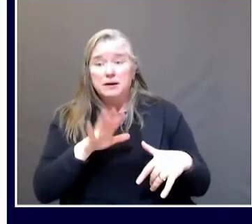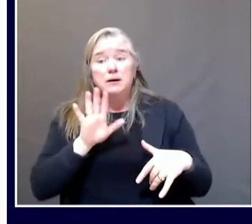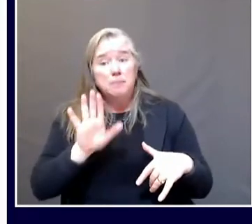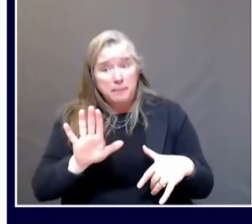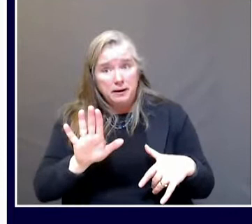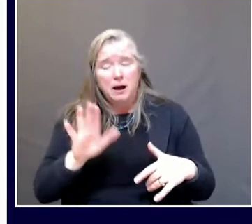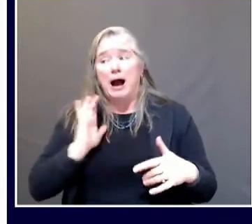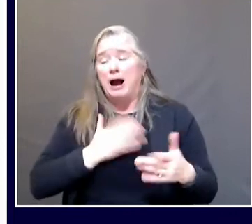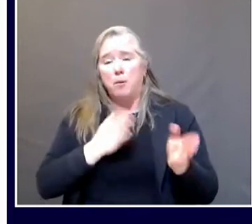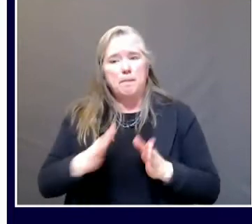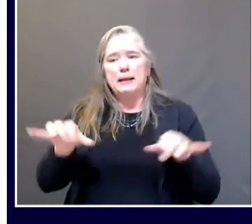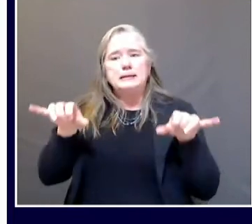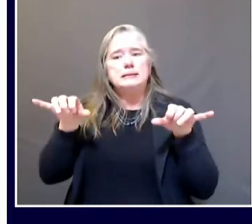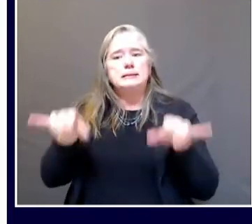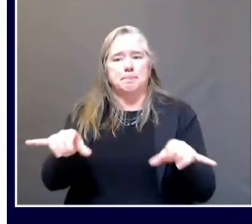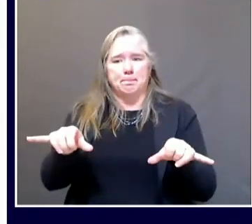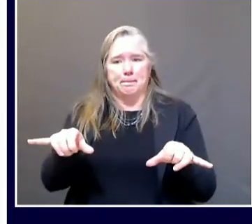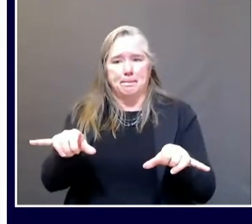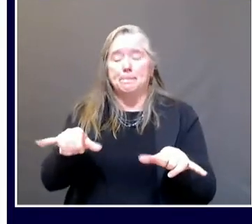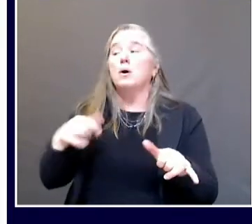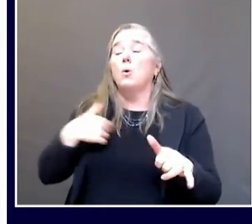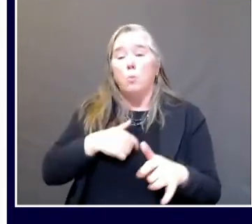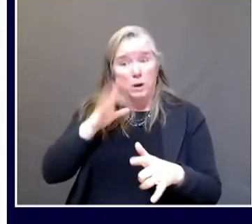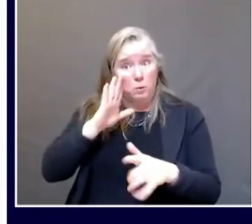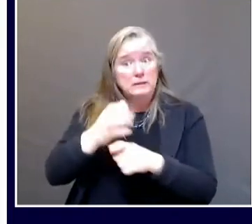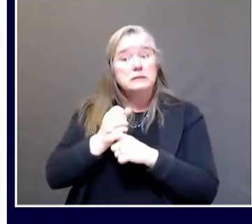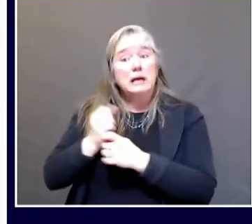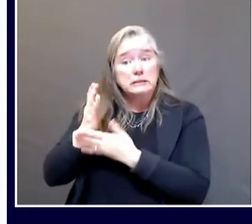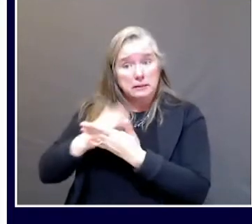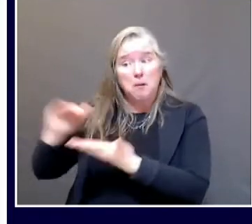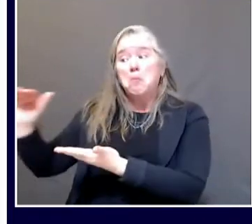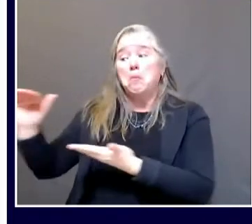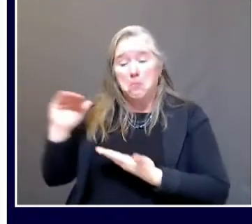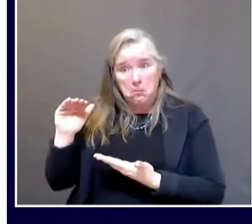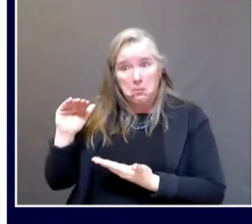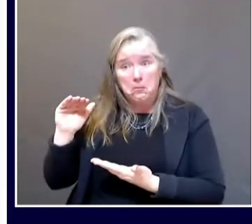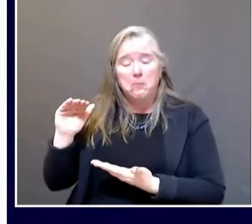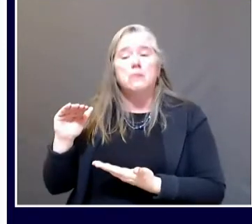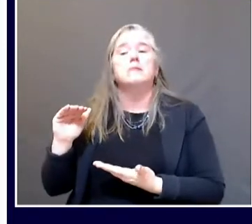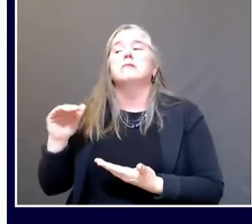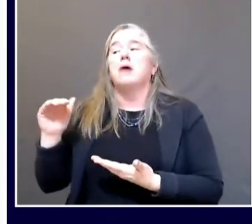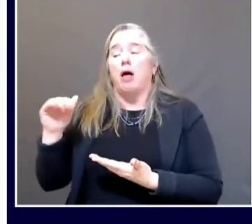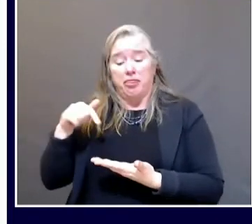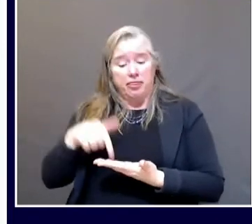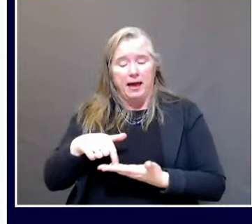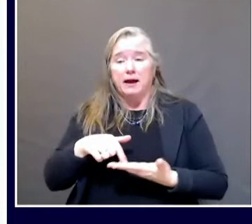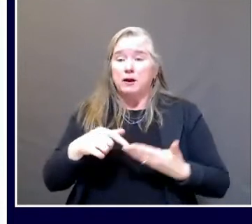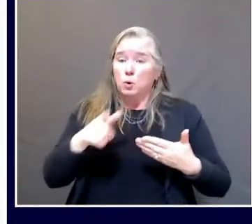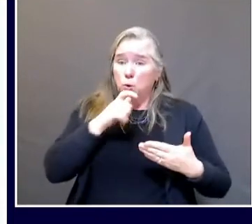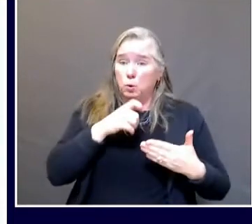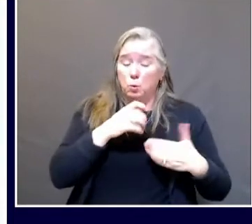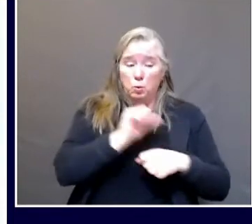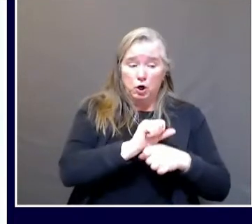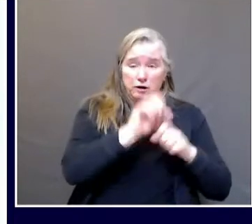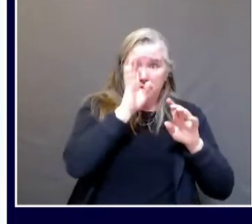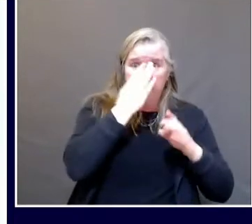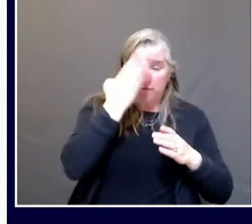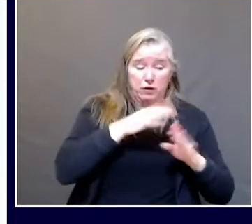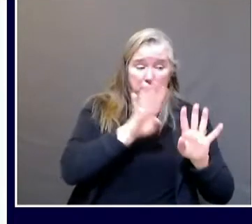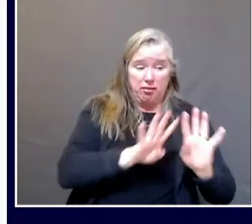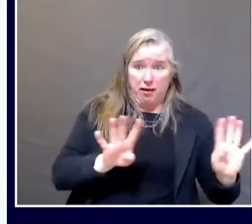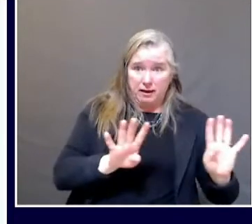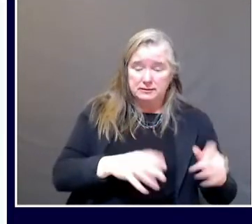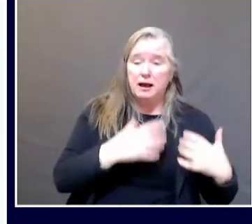We are continuing to get vaccine. We're continuing to vaccinate our healthcare workers, our first responders in phase